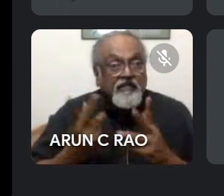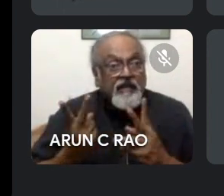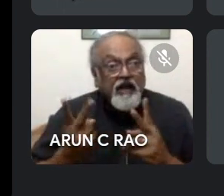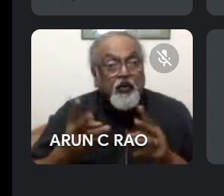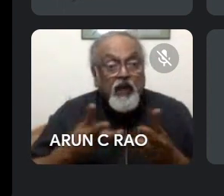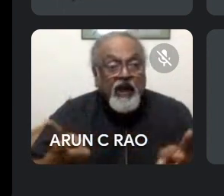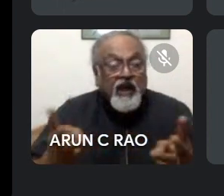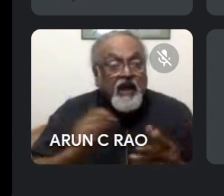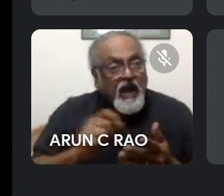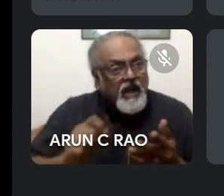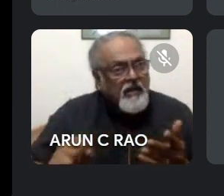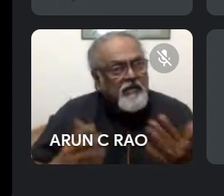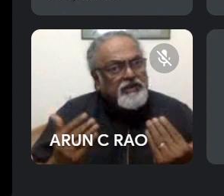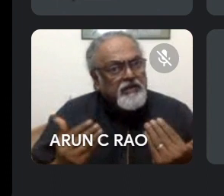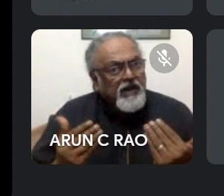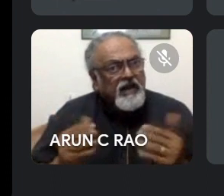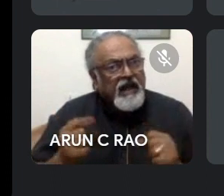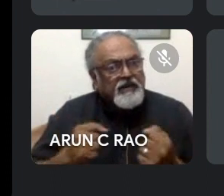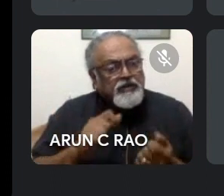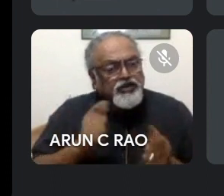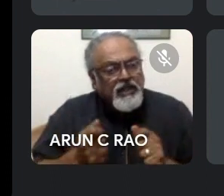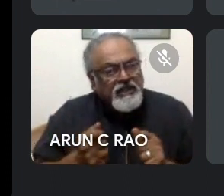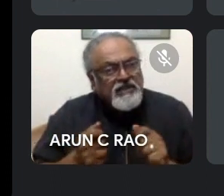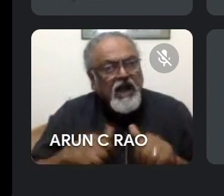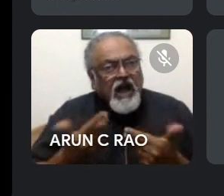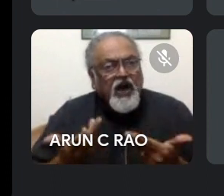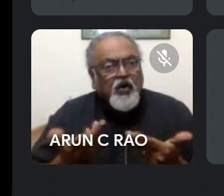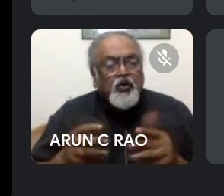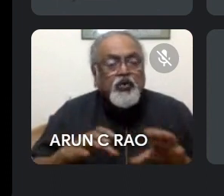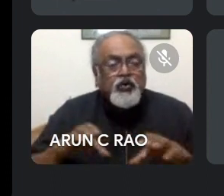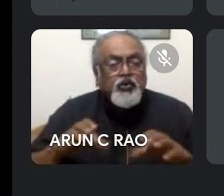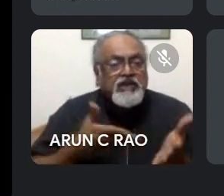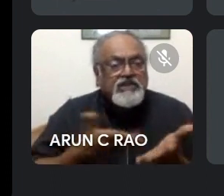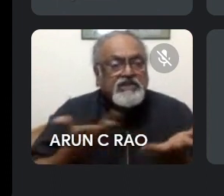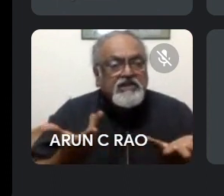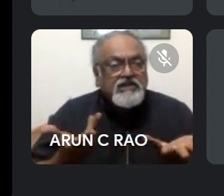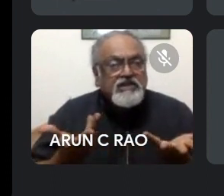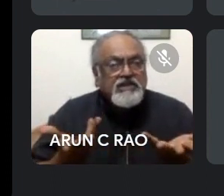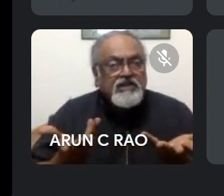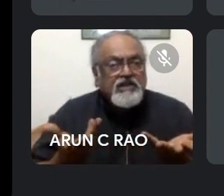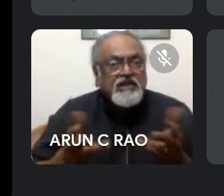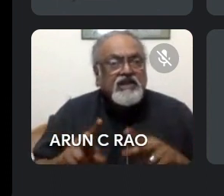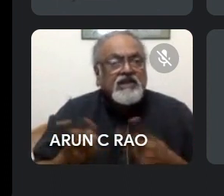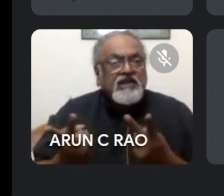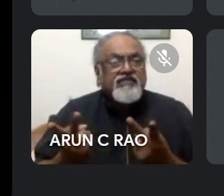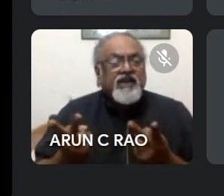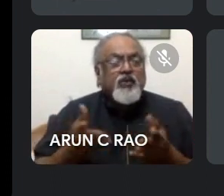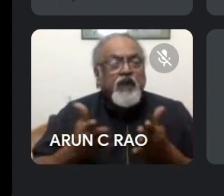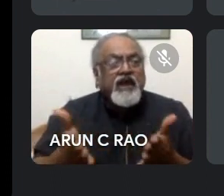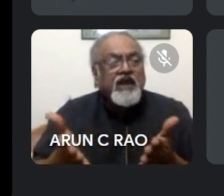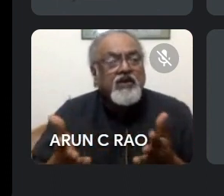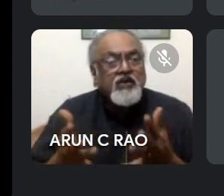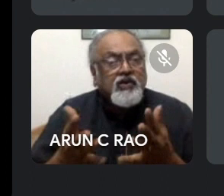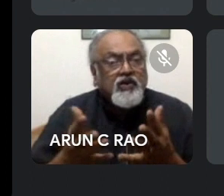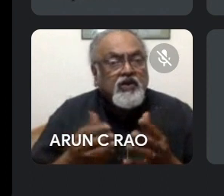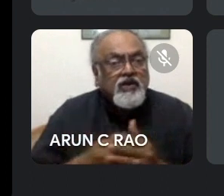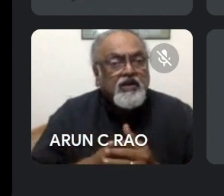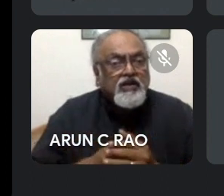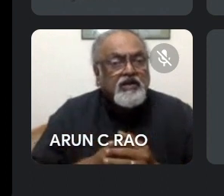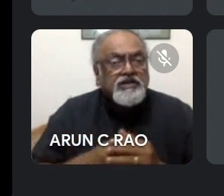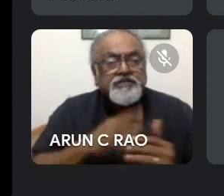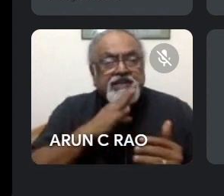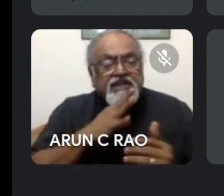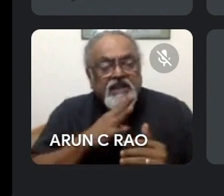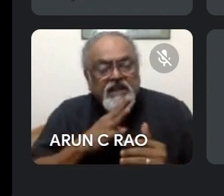then? Something that allows me to change the way I go about that? Is there a different method of speaking,